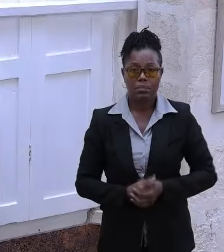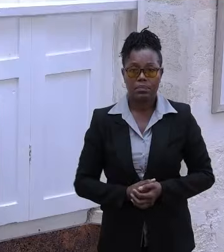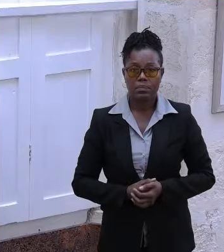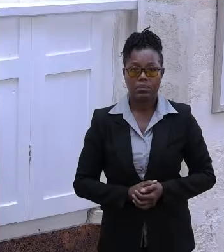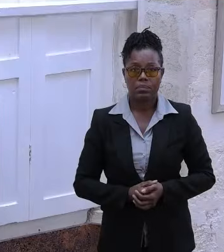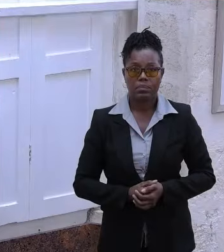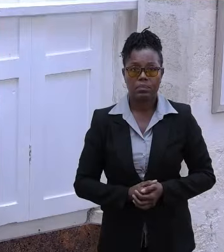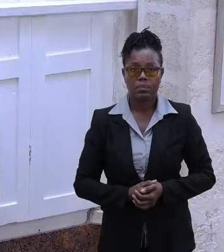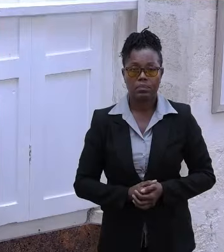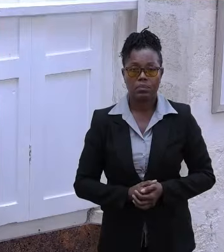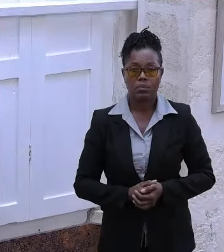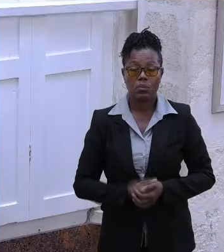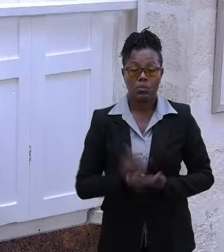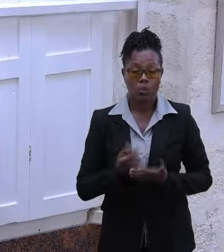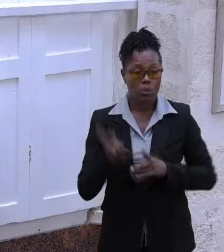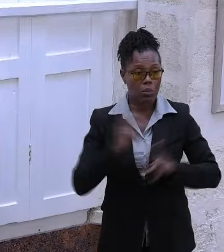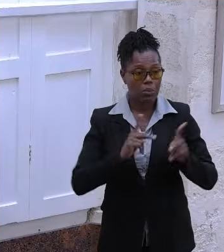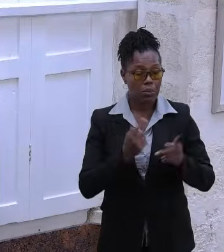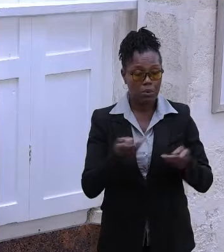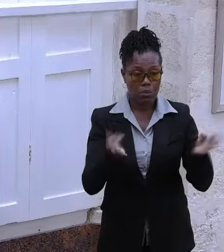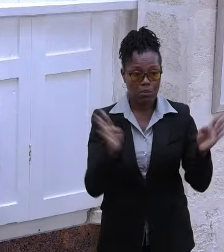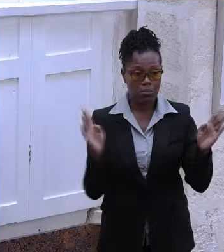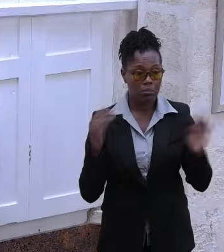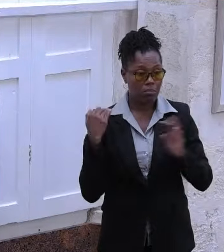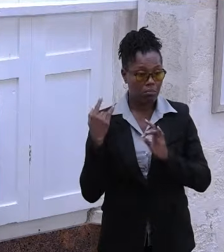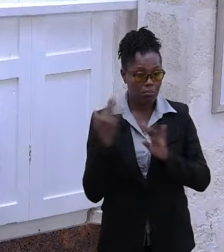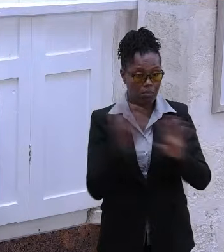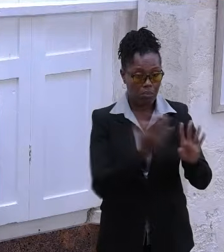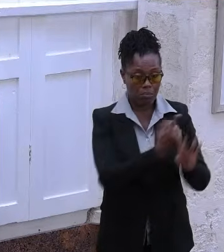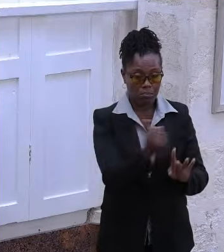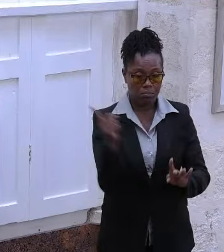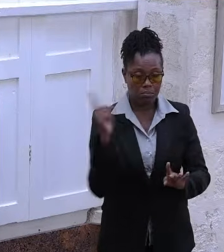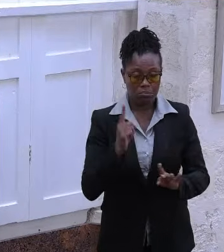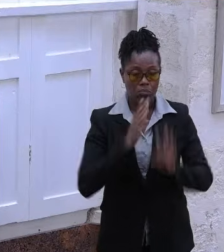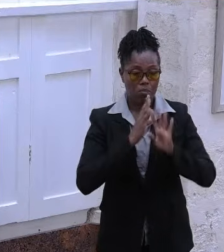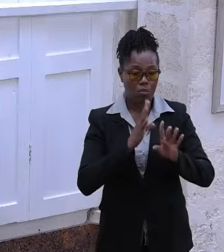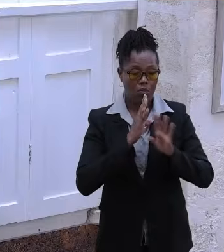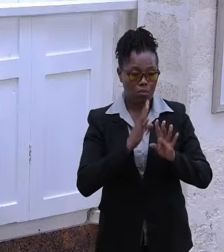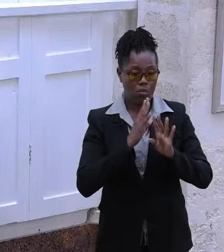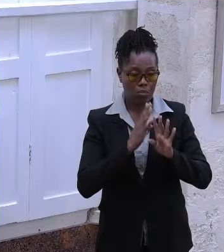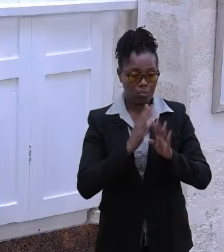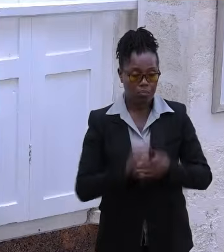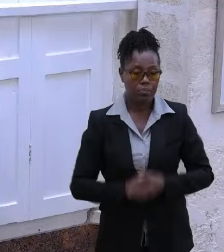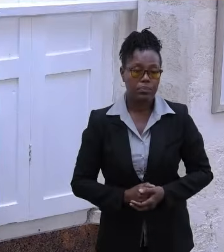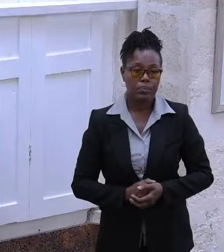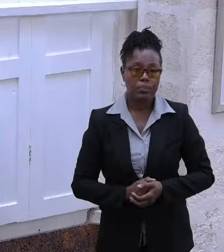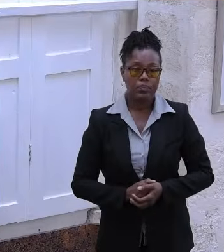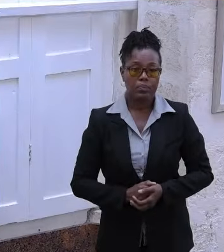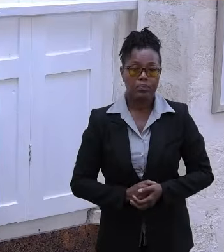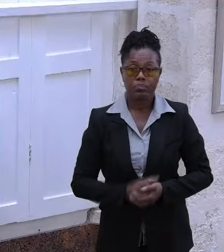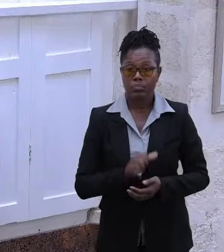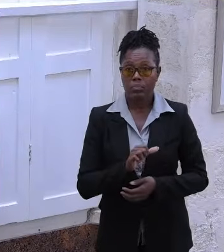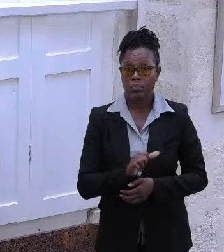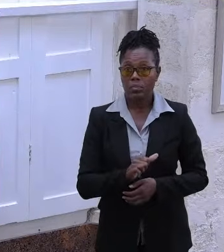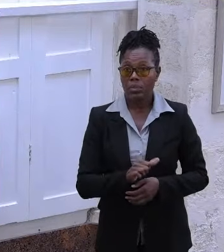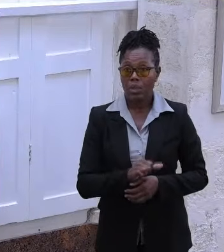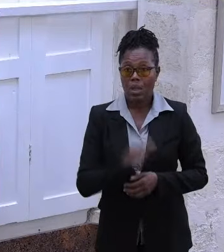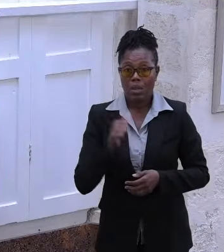where we would hear the oral presentations from the submitters. We're down to any other business.